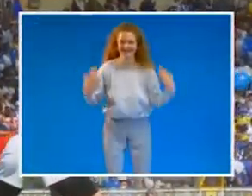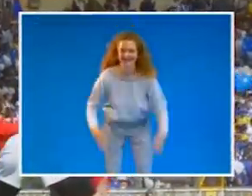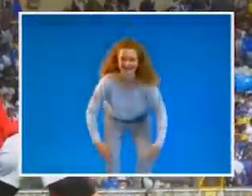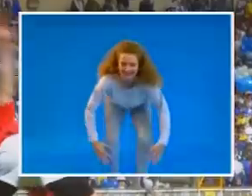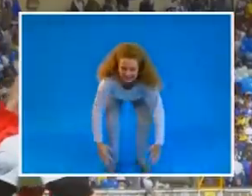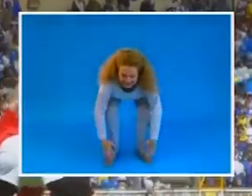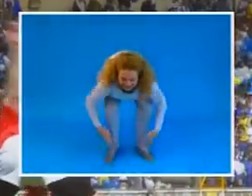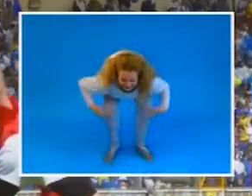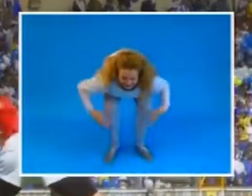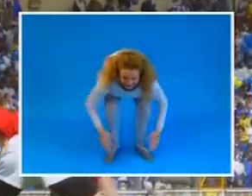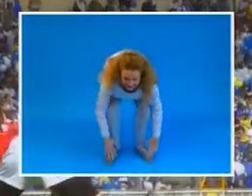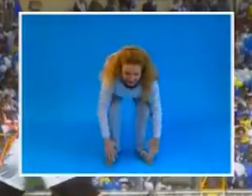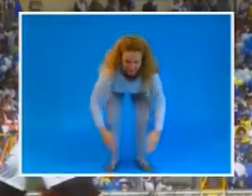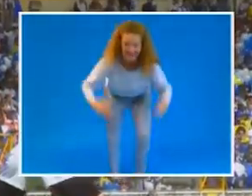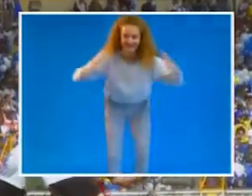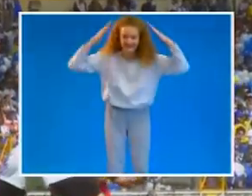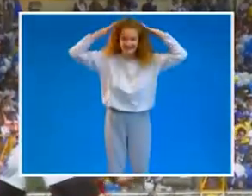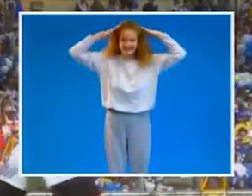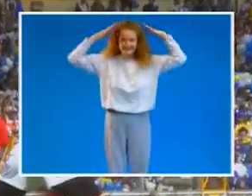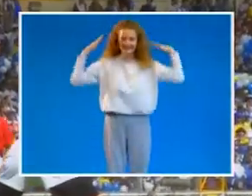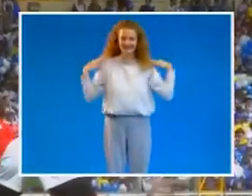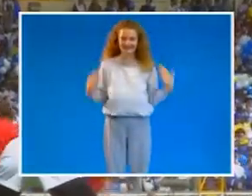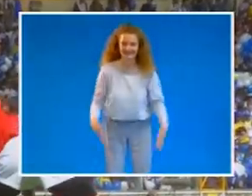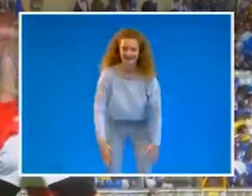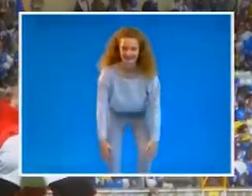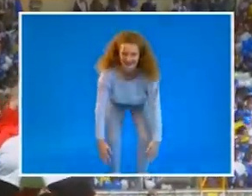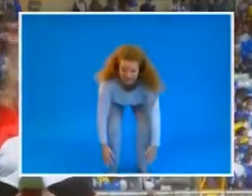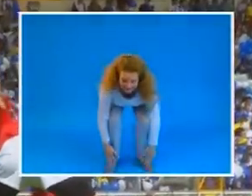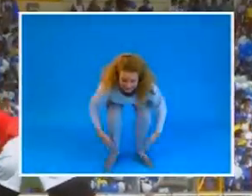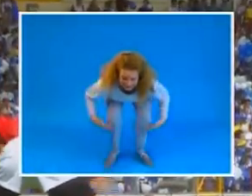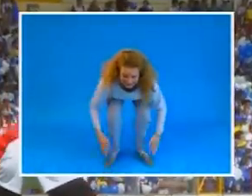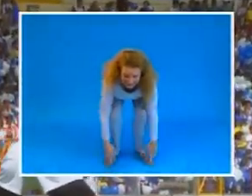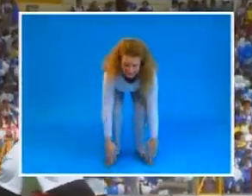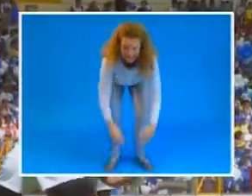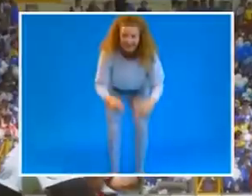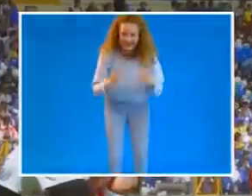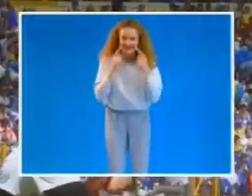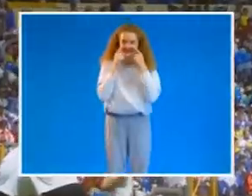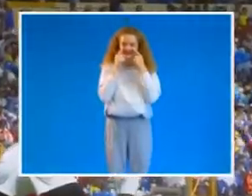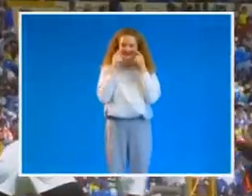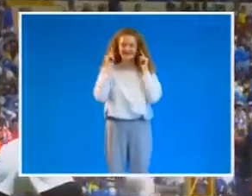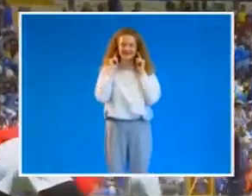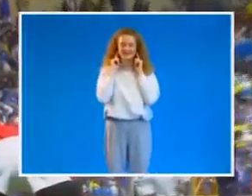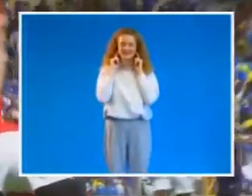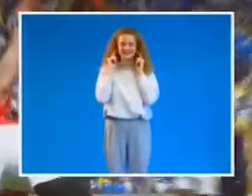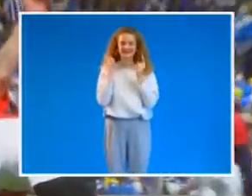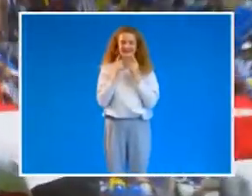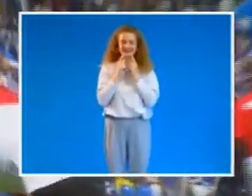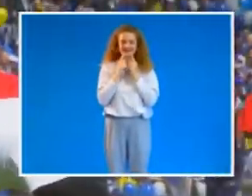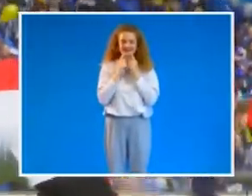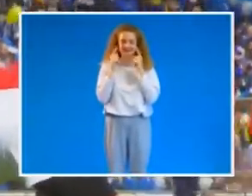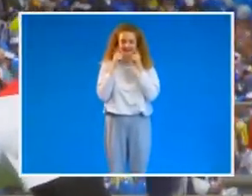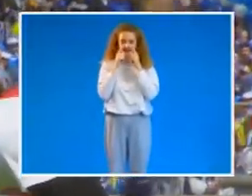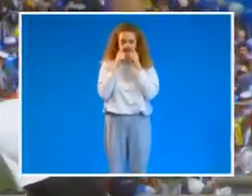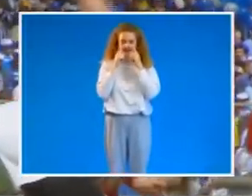Head, shoulders, knees and toes, knees and toes. Head, shoulders, knees and toes, and eyes and ears